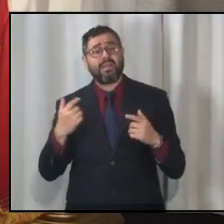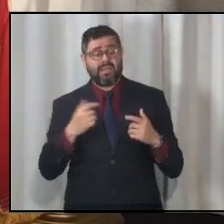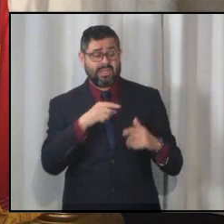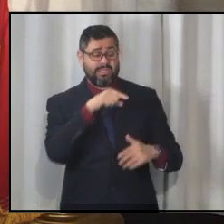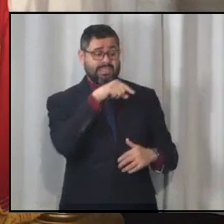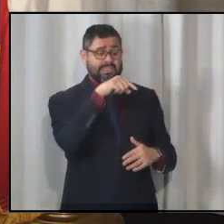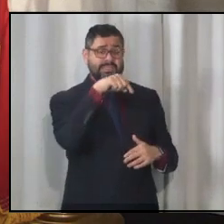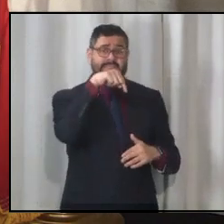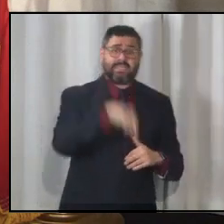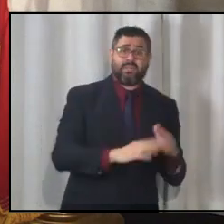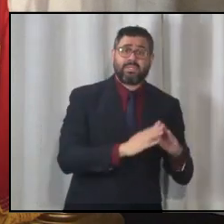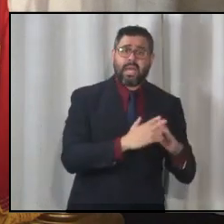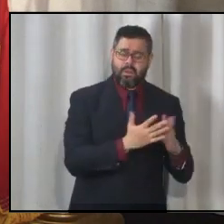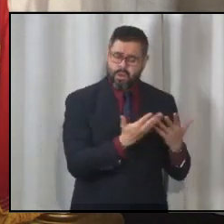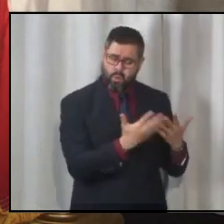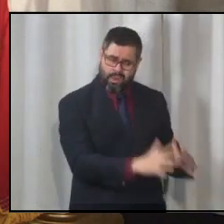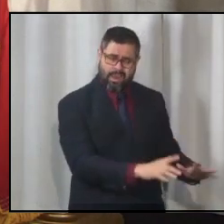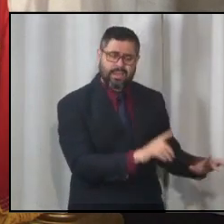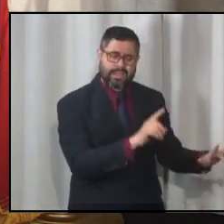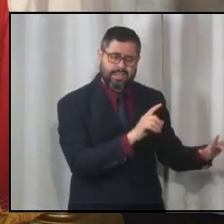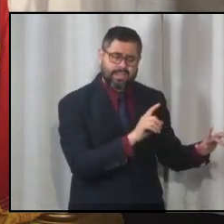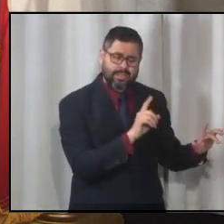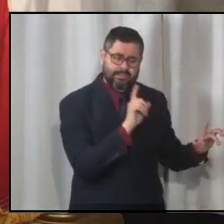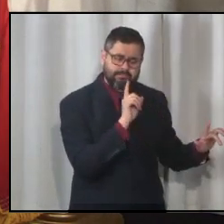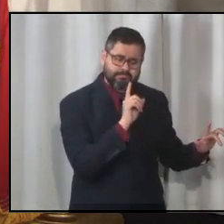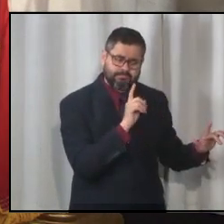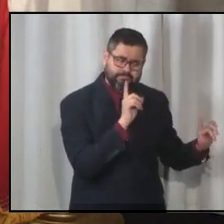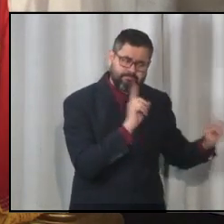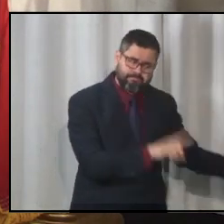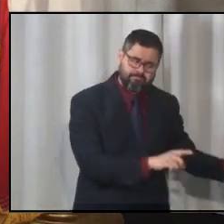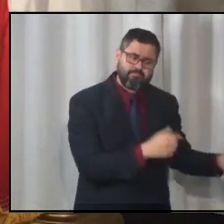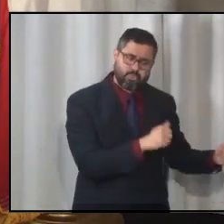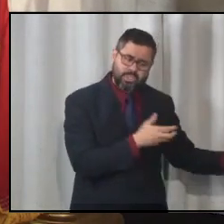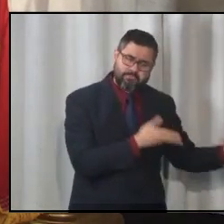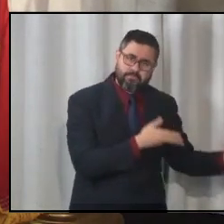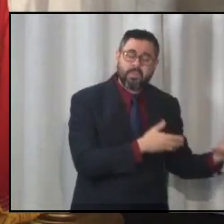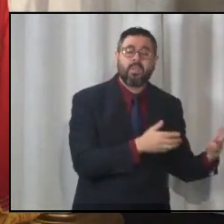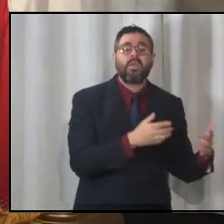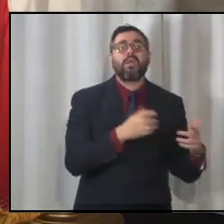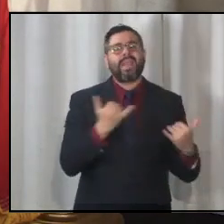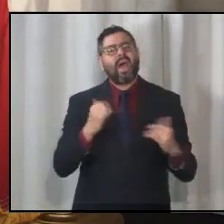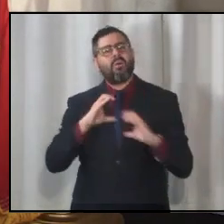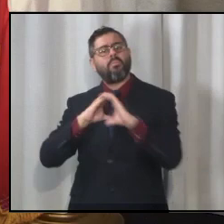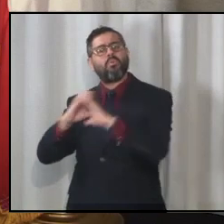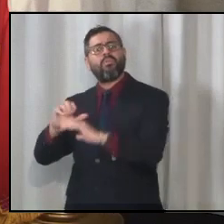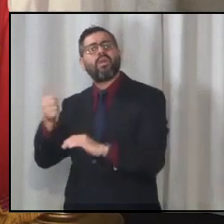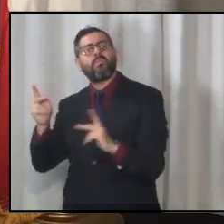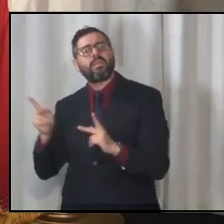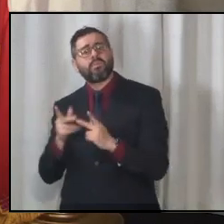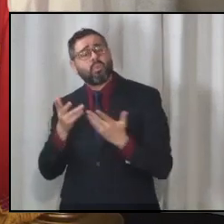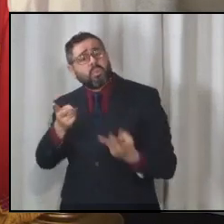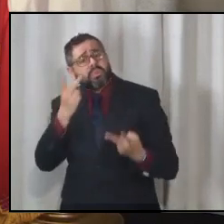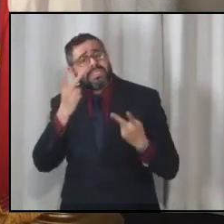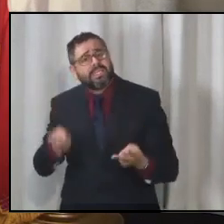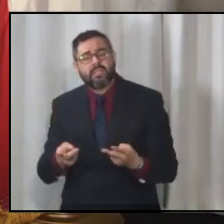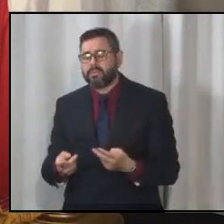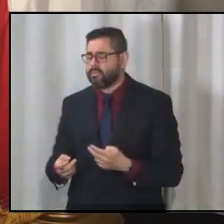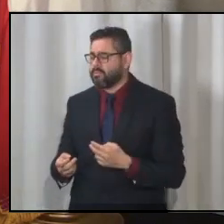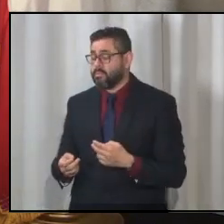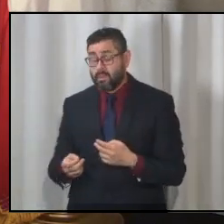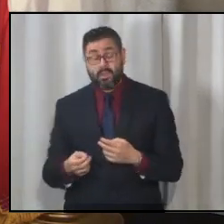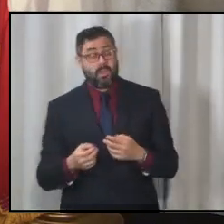to other parts of town. We're hearing really good things, but I want to ask you, what have you seen? Yeah, I mean, the MAC's been incredible, the Mobile Access